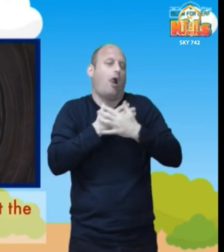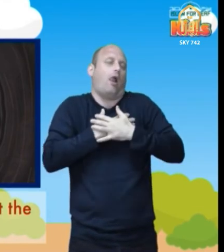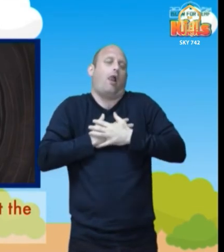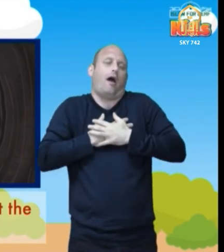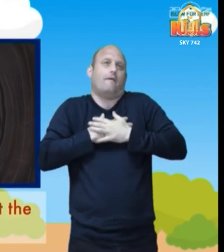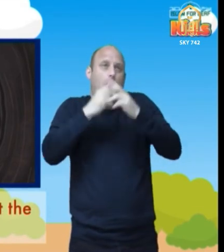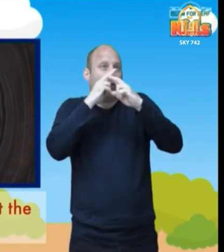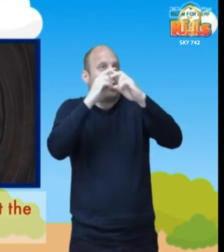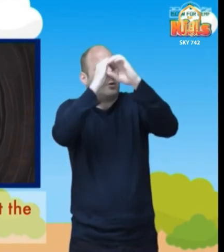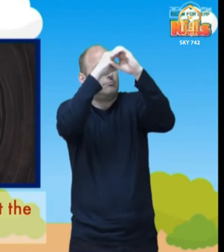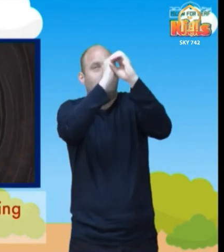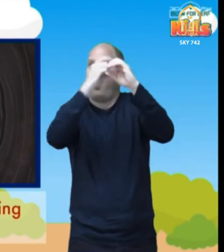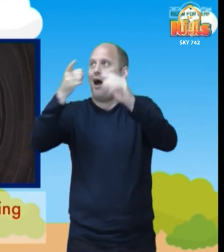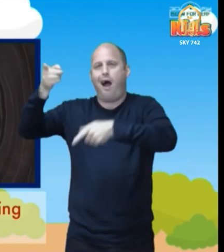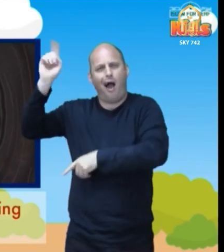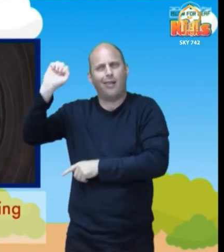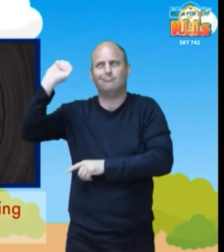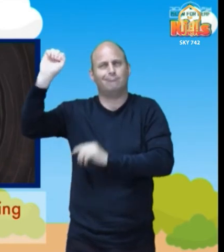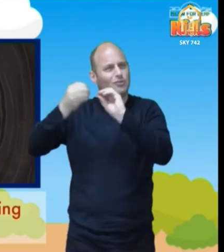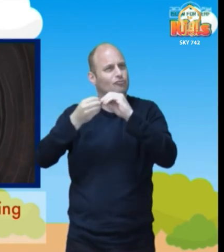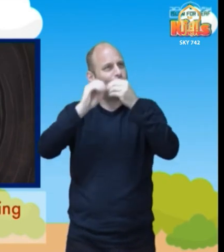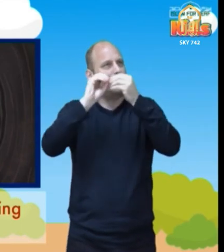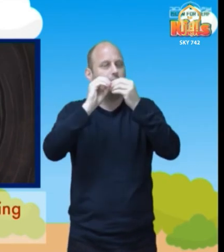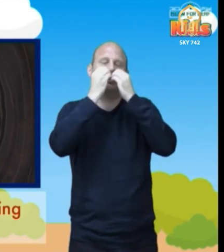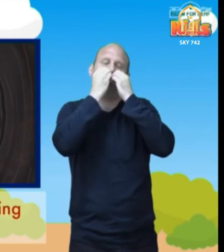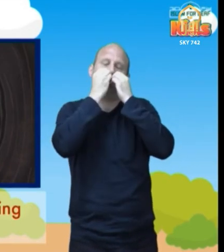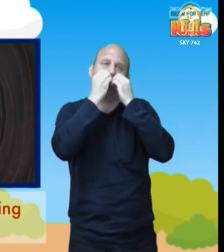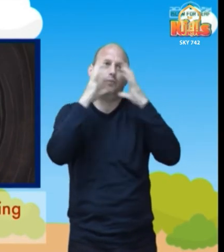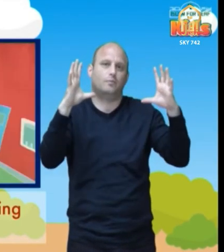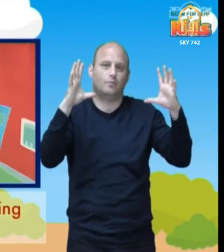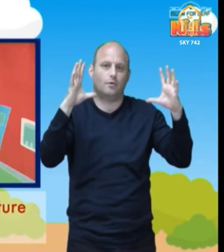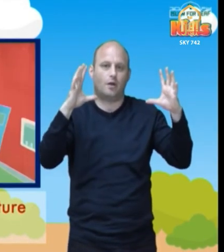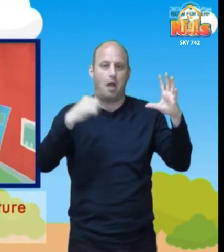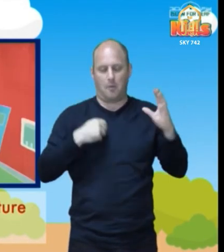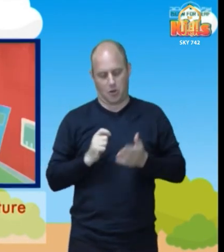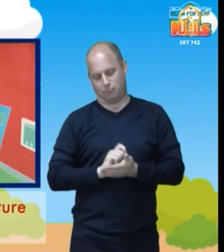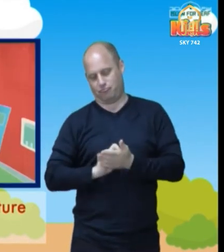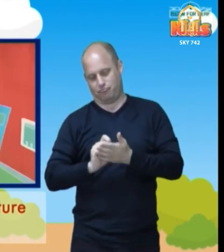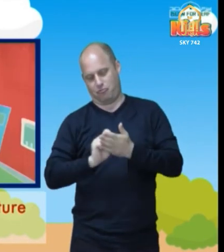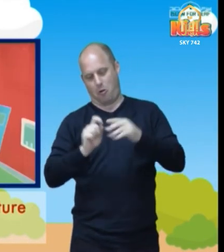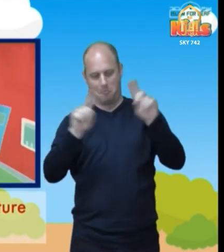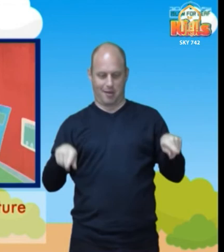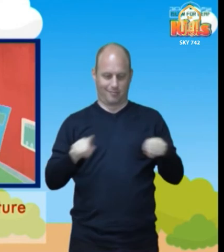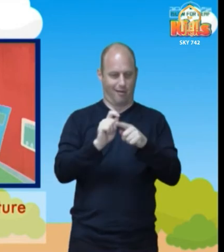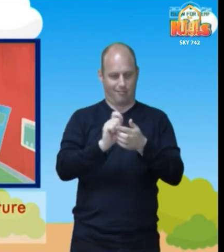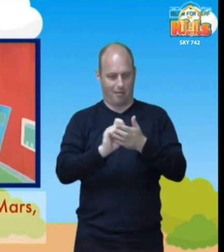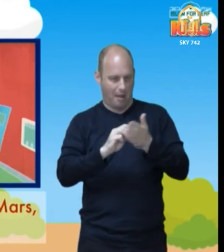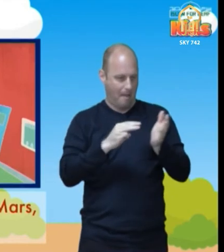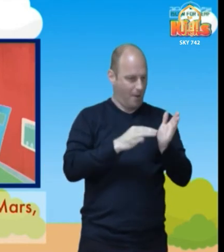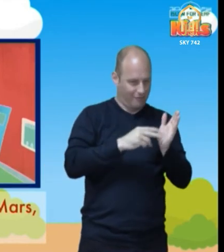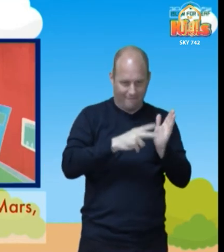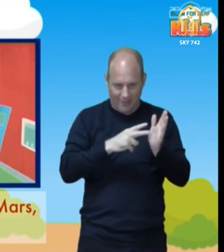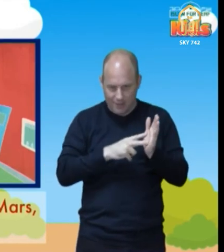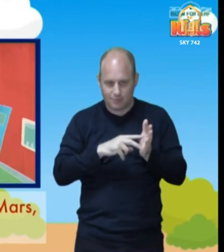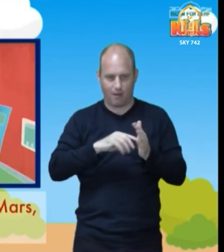do love looking at the planets. Allah's creation is amazing, mashallah. I'm going to draw a picture of all the planets.